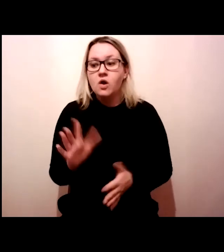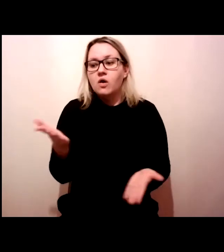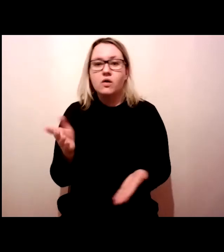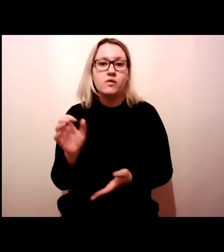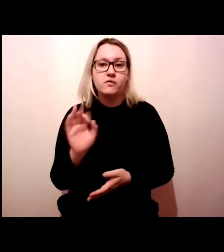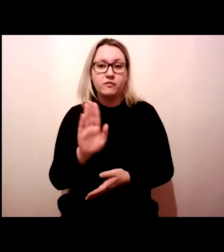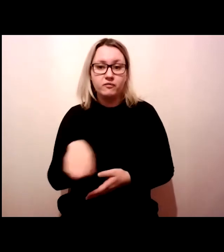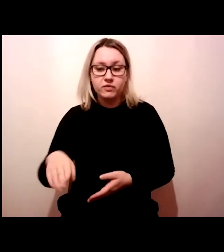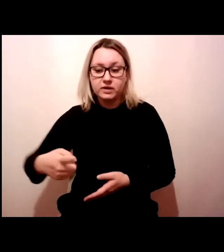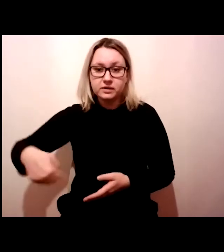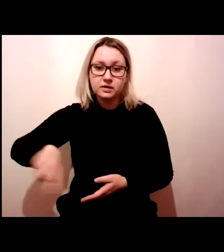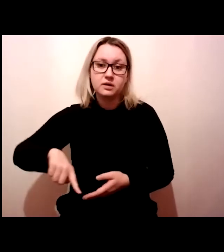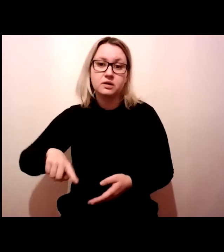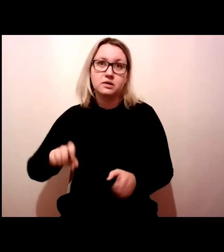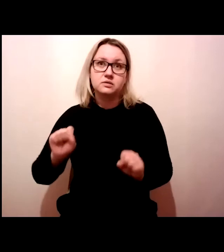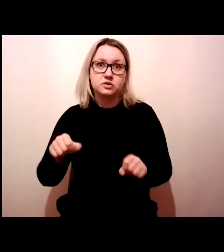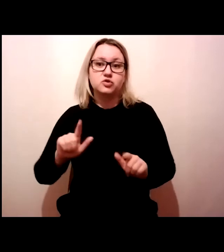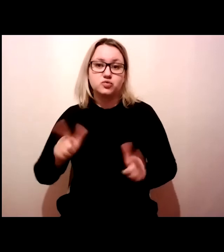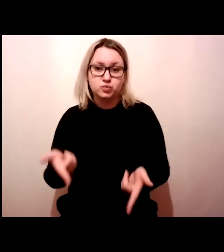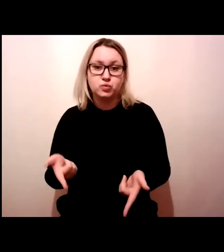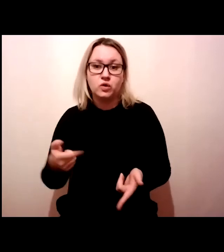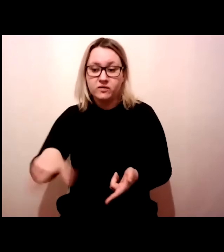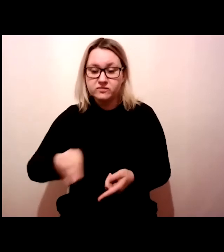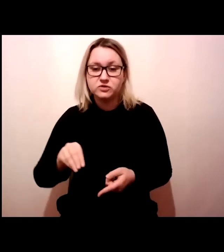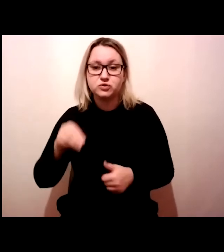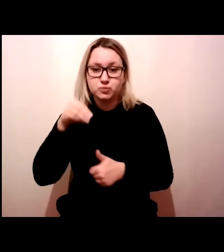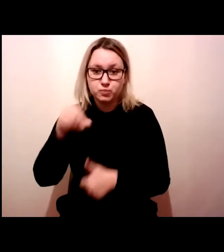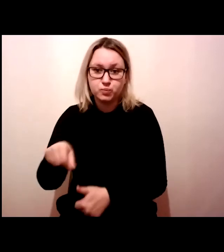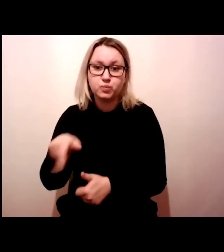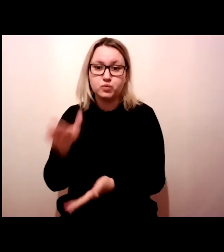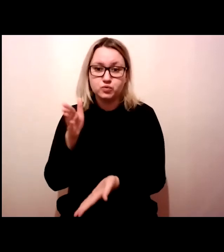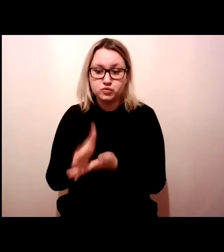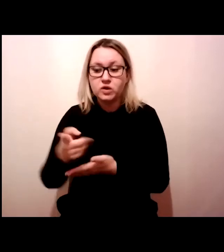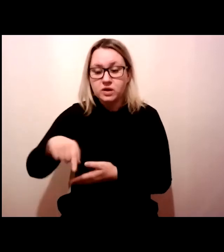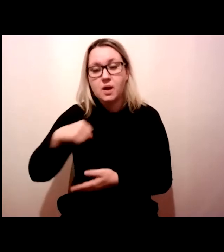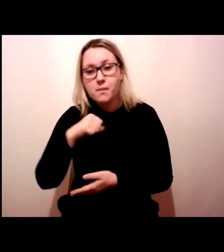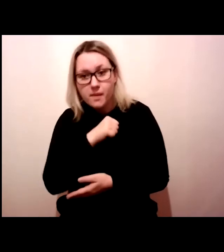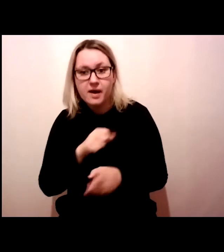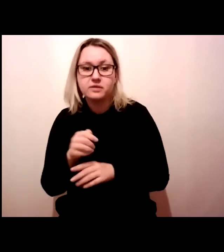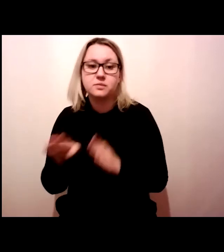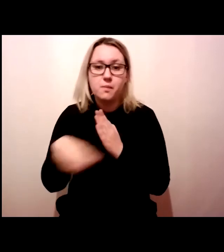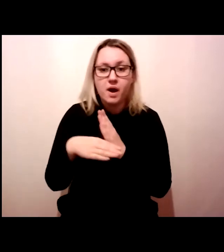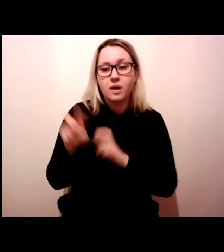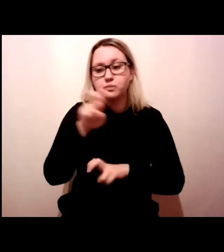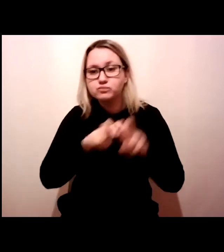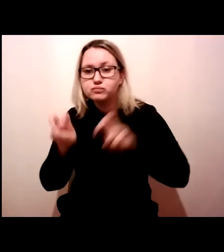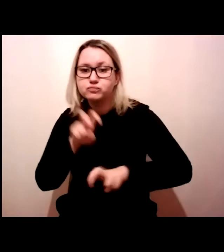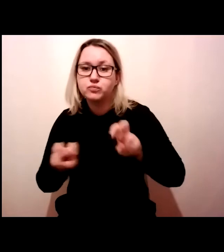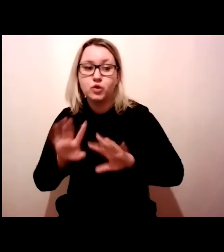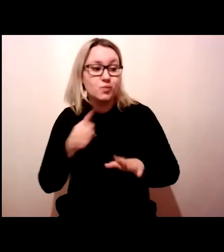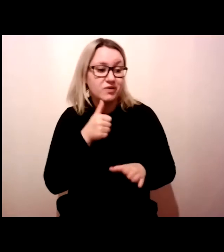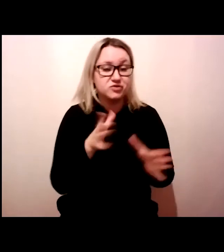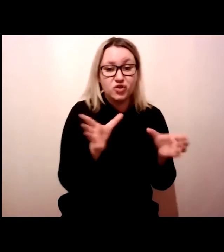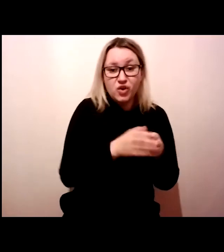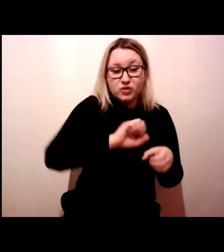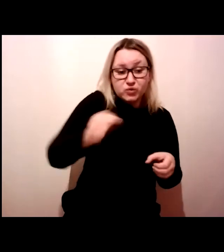so tai that not to tikrai traumatize yra children visi further. šaunuoliai, jie ieško Children pagalbos, are excellent. They jeigu look tarp for draugų help,